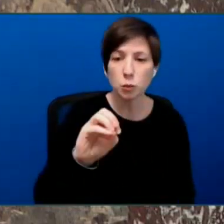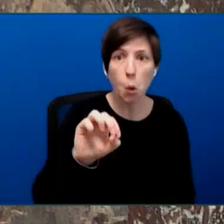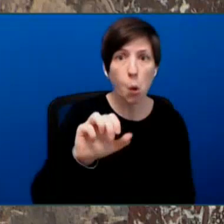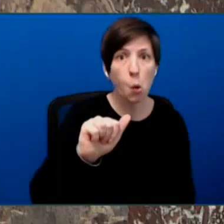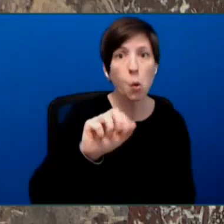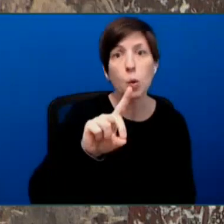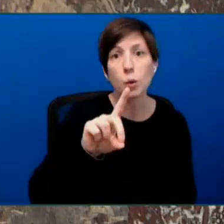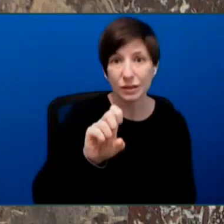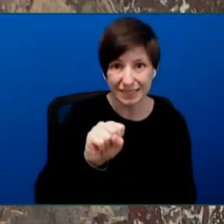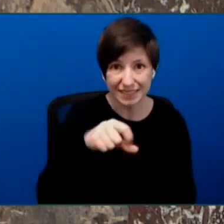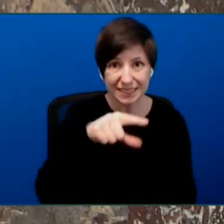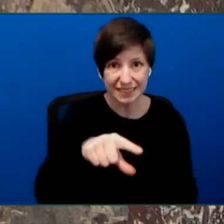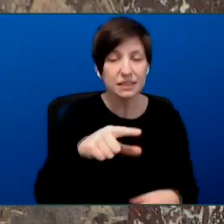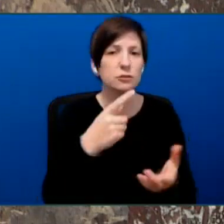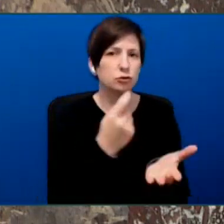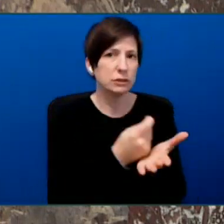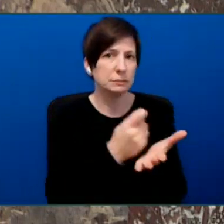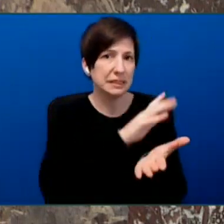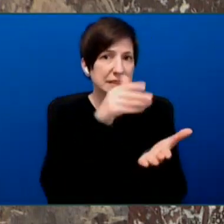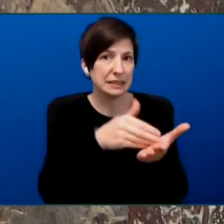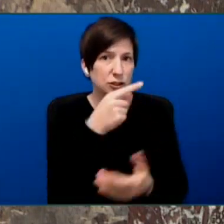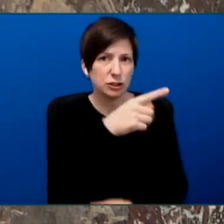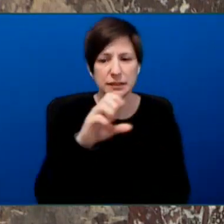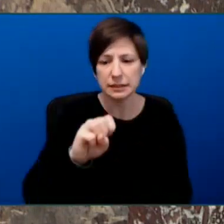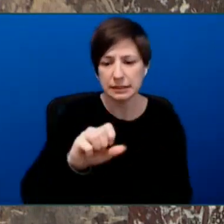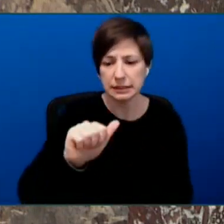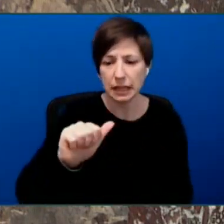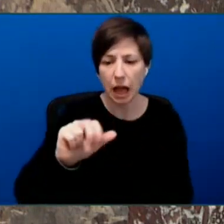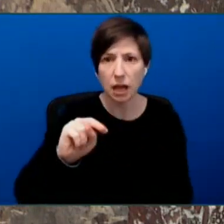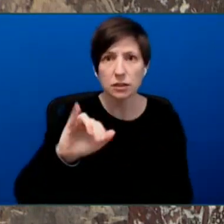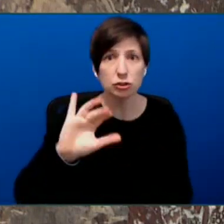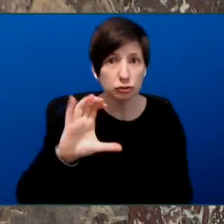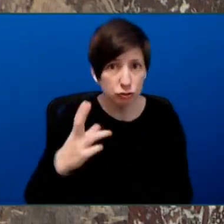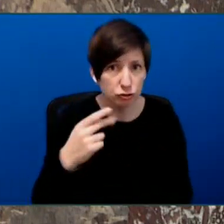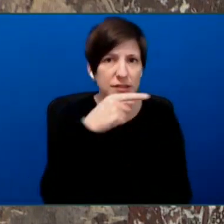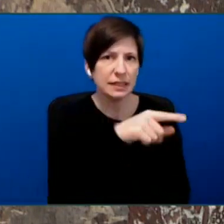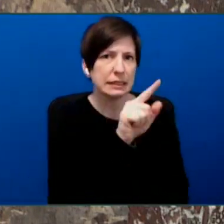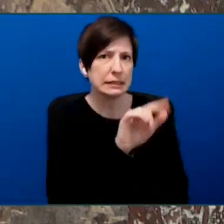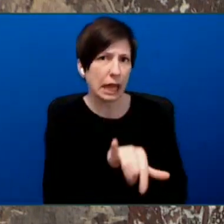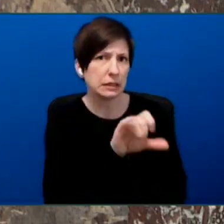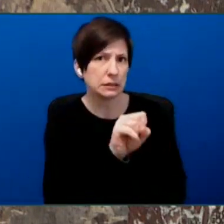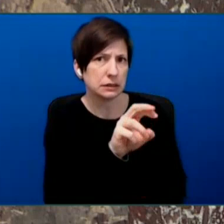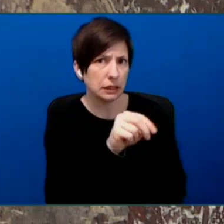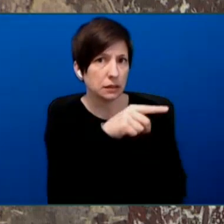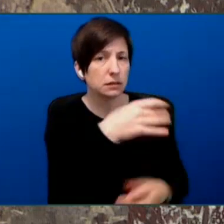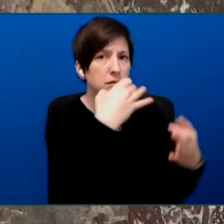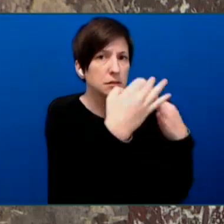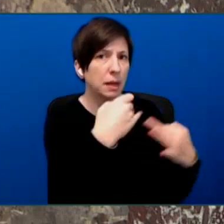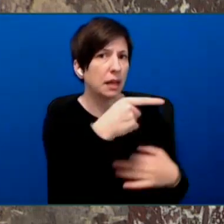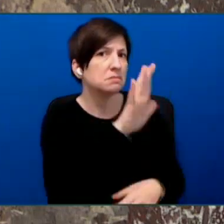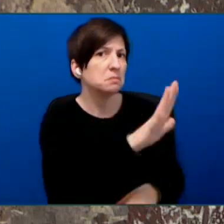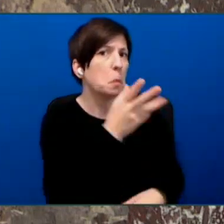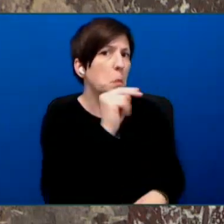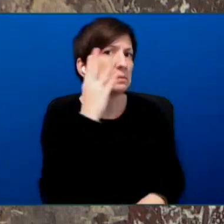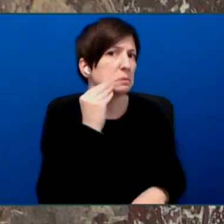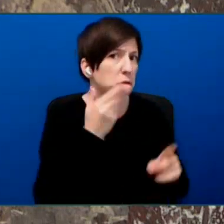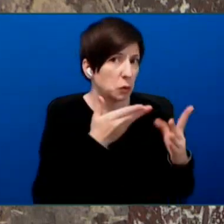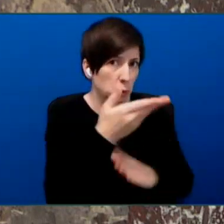man named Tyson who described how 5 months ago he was a broken man in a jail cell, and thanks to the